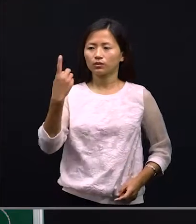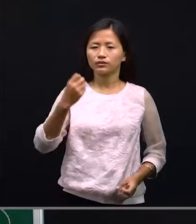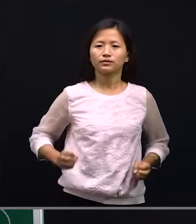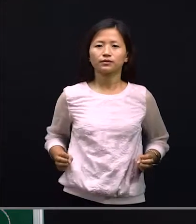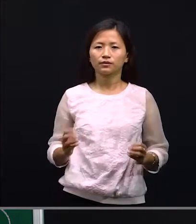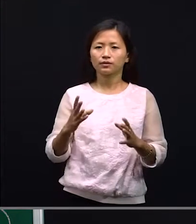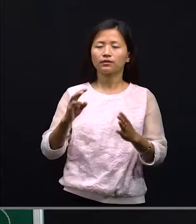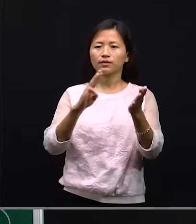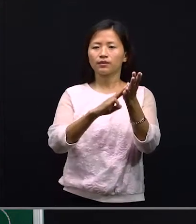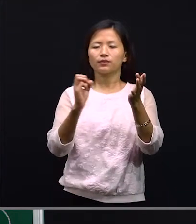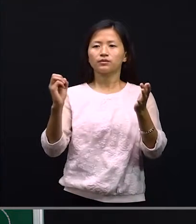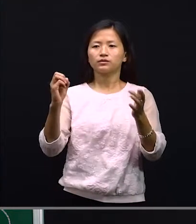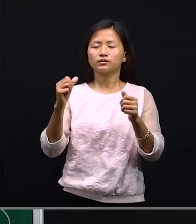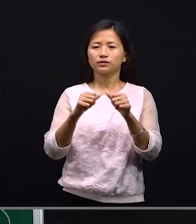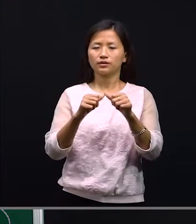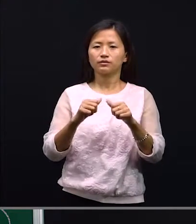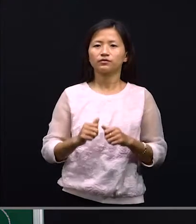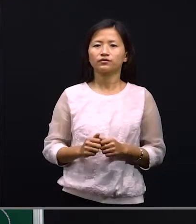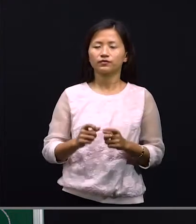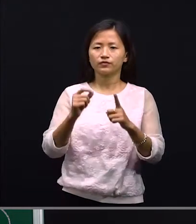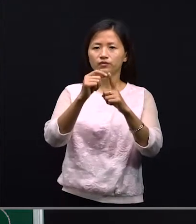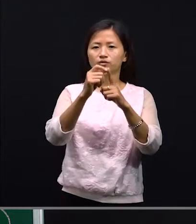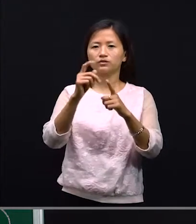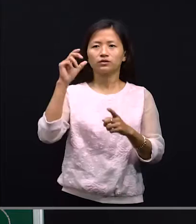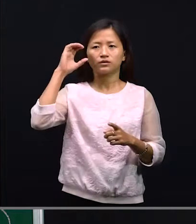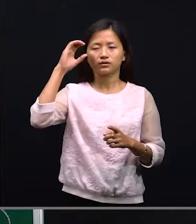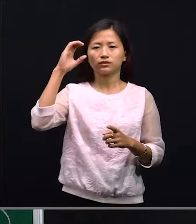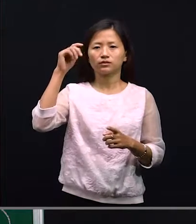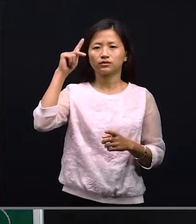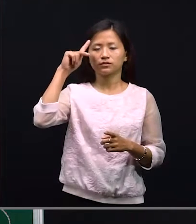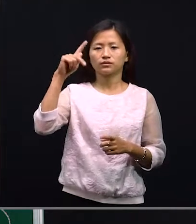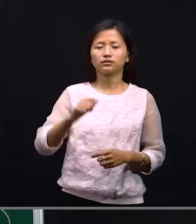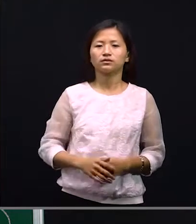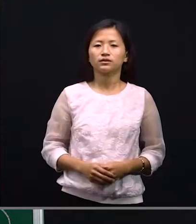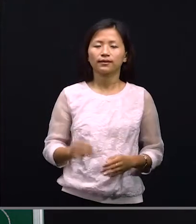from Mao and then it goes towards Futsuro and it goes and touch